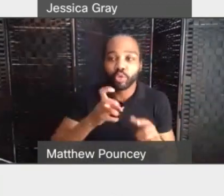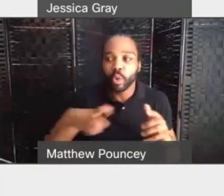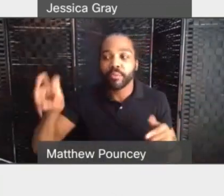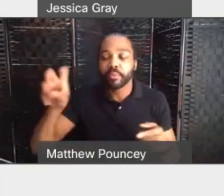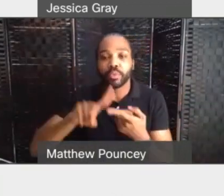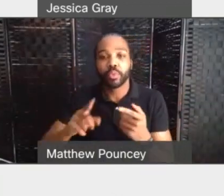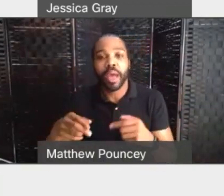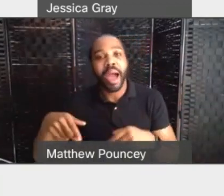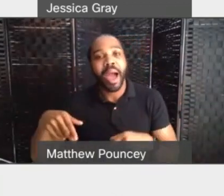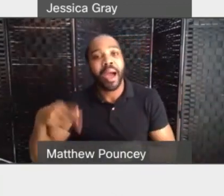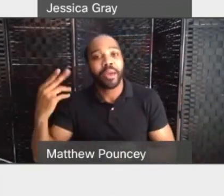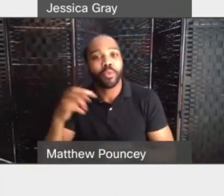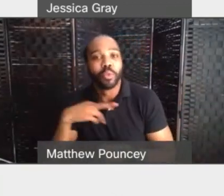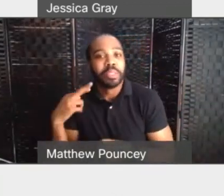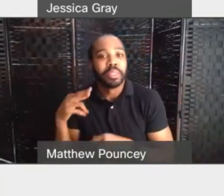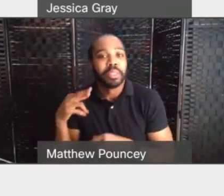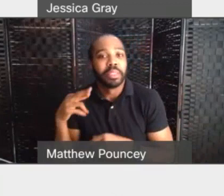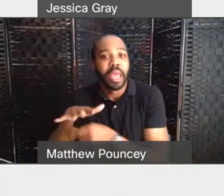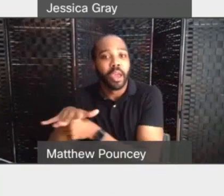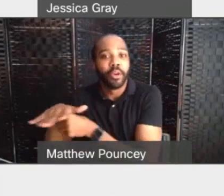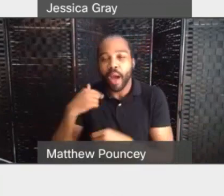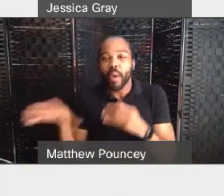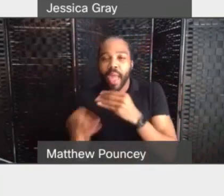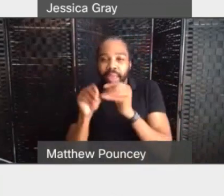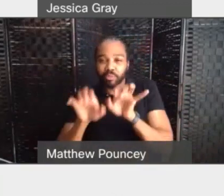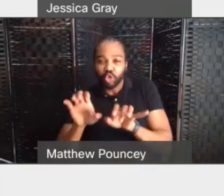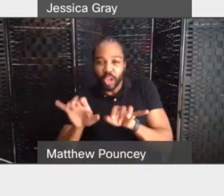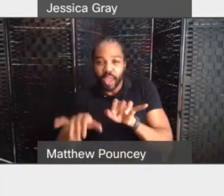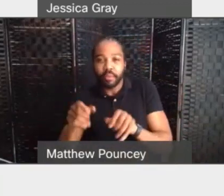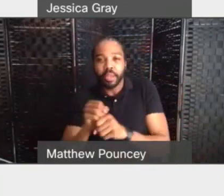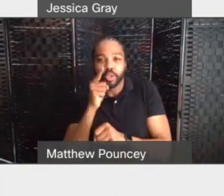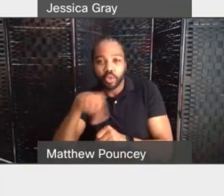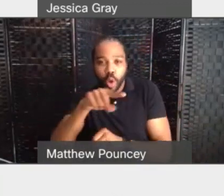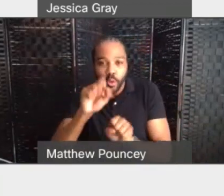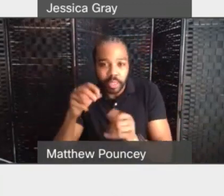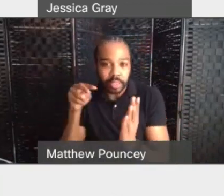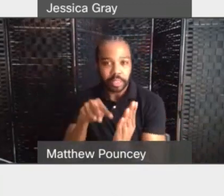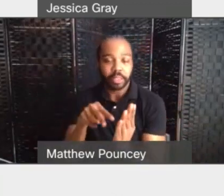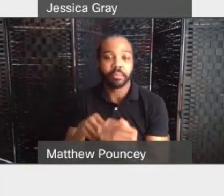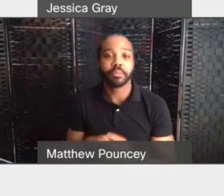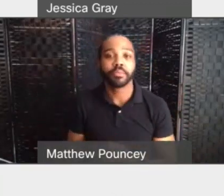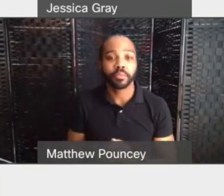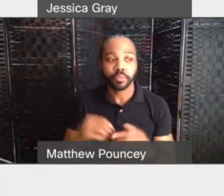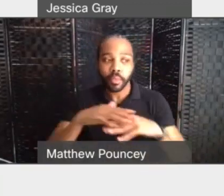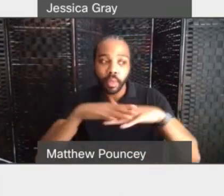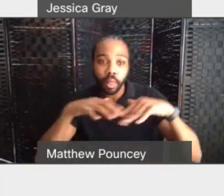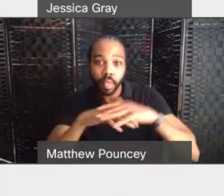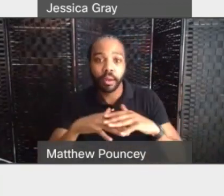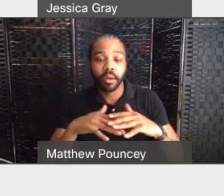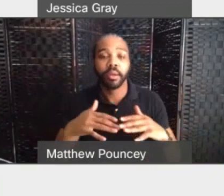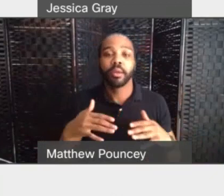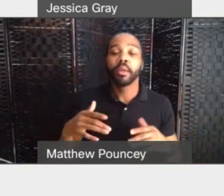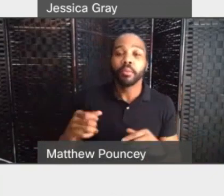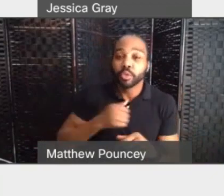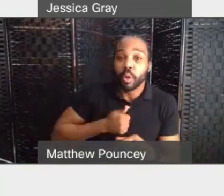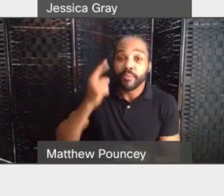that into the chat for everyone's reference. And just as oh, I'm sorry, go ahead. Oh, sorry, I was going to say, for those that joined